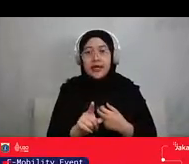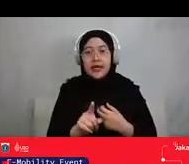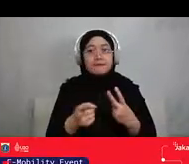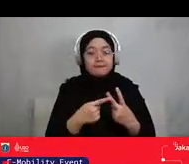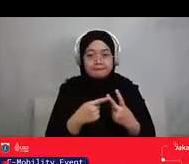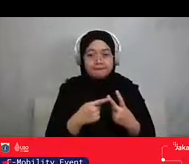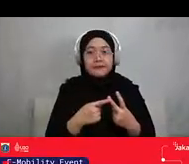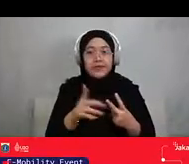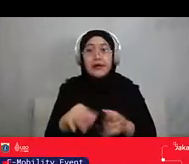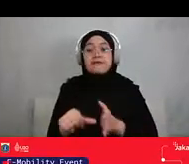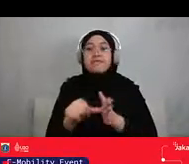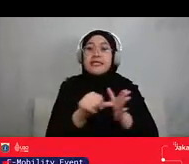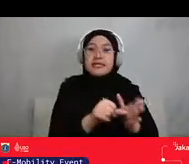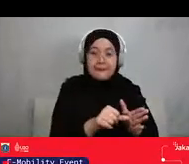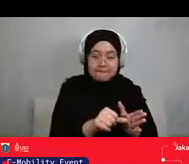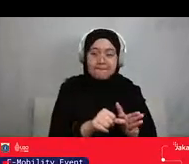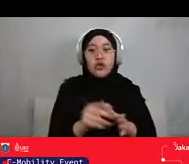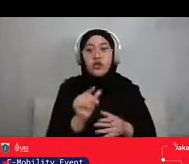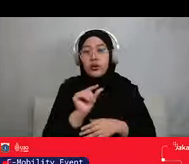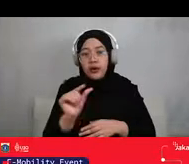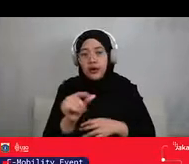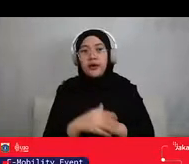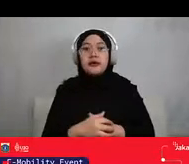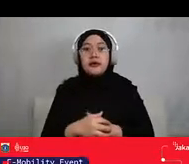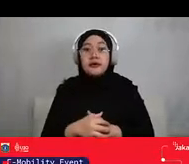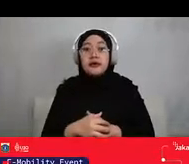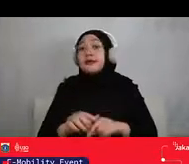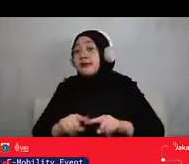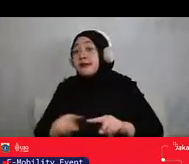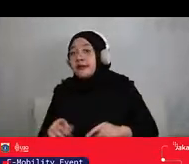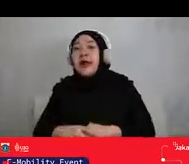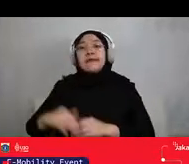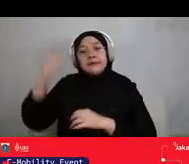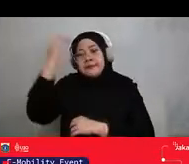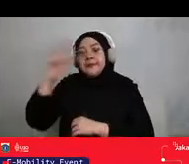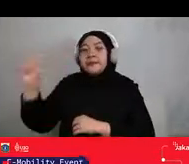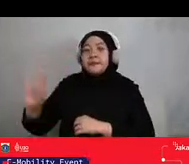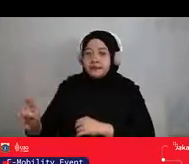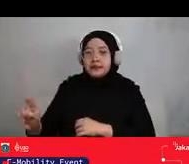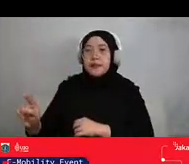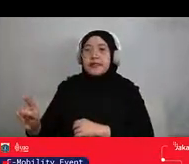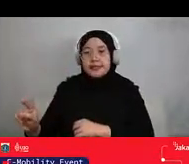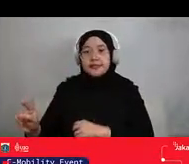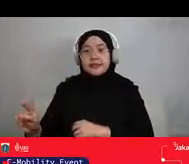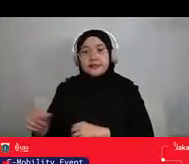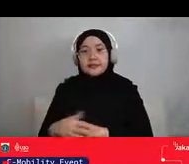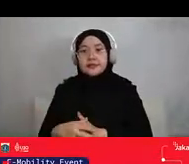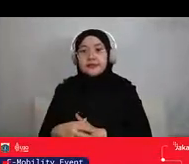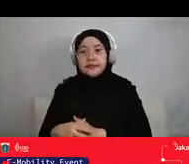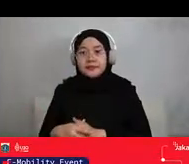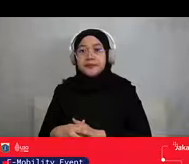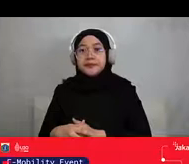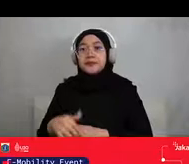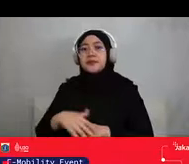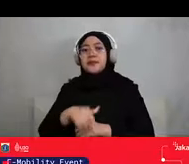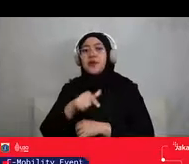financing. But when we look at electric buses, so we will be scrapping the same diesel vehicles. So this, in terms of amount, the scrapping value